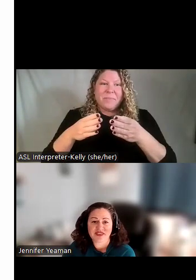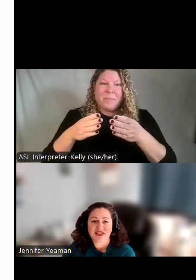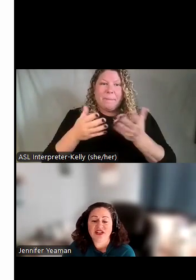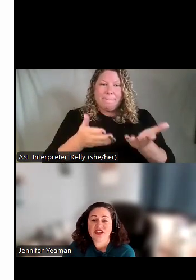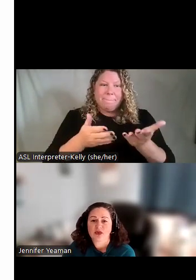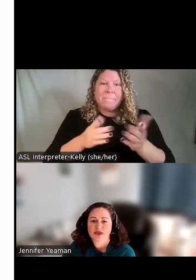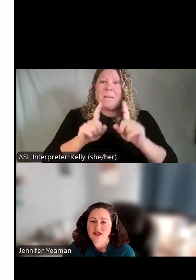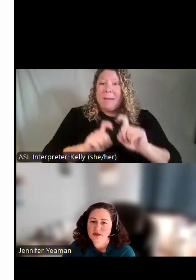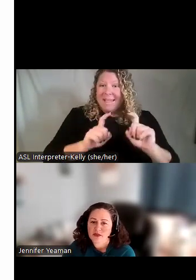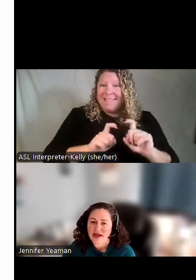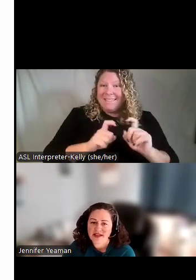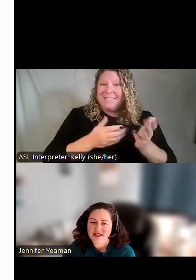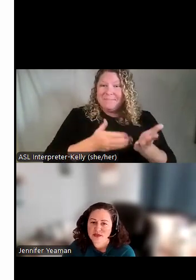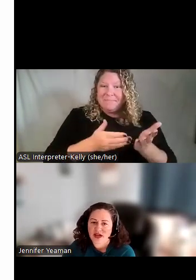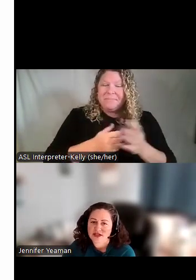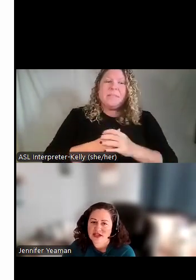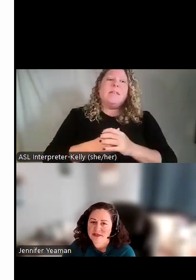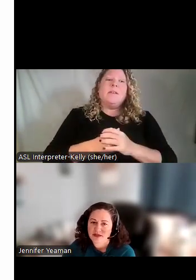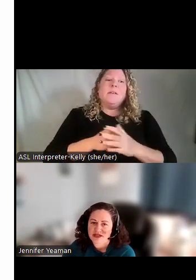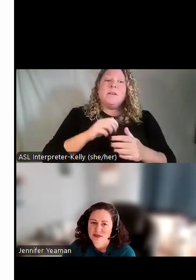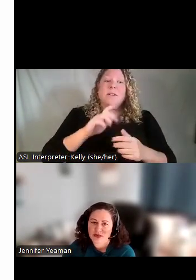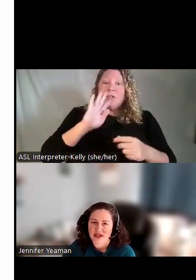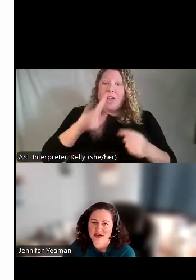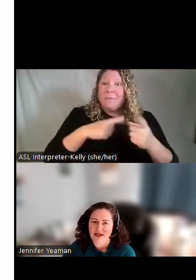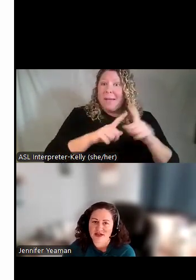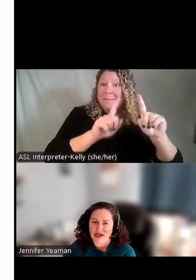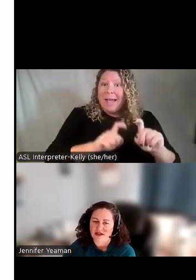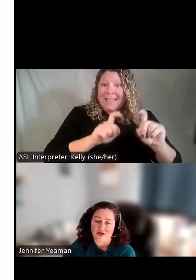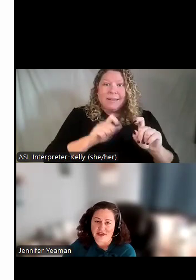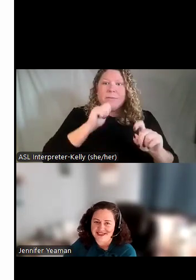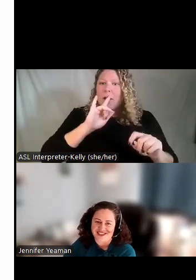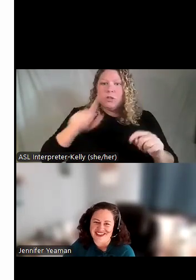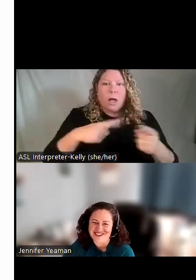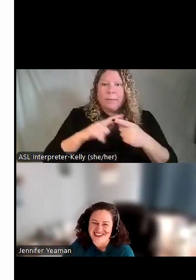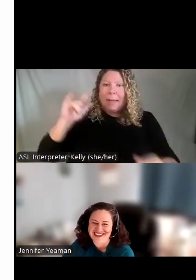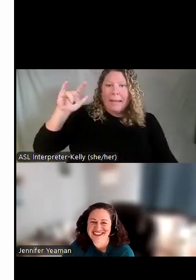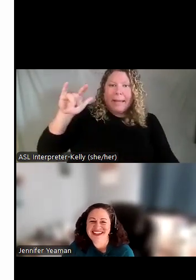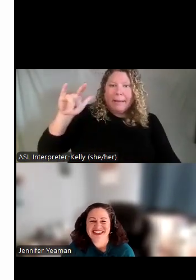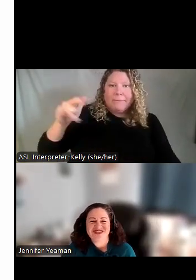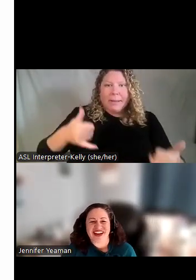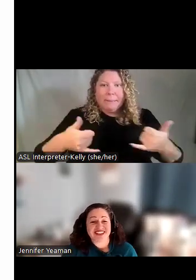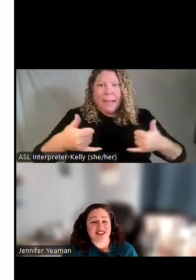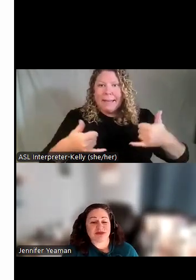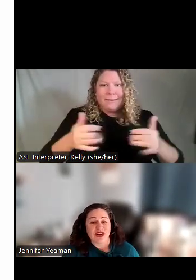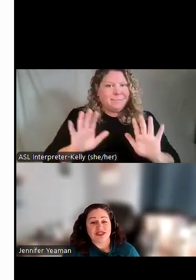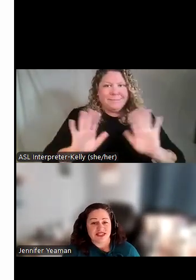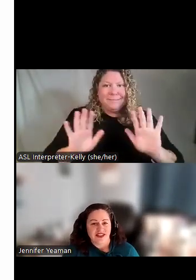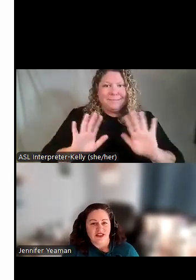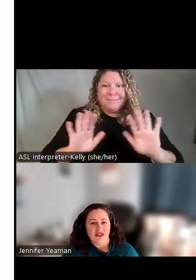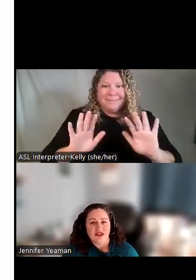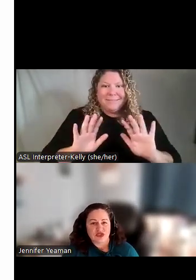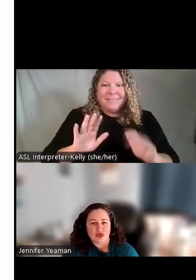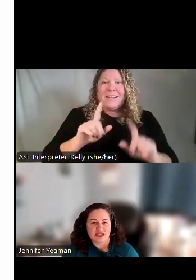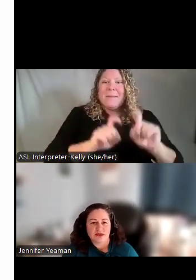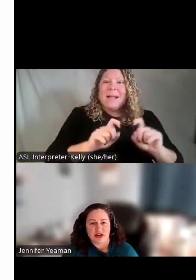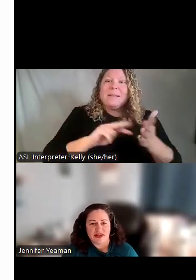pilot. So when we talk about pilots, we're not talking about the people that navigate our flights or our airplanes. Pilots are